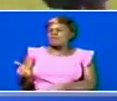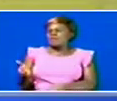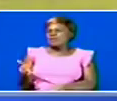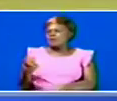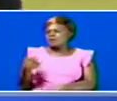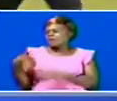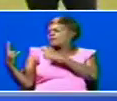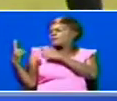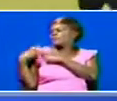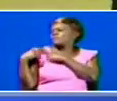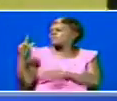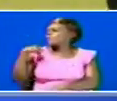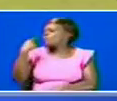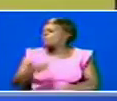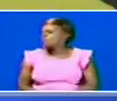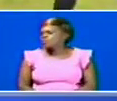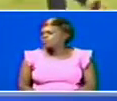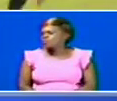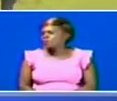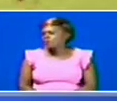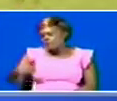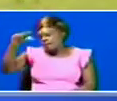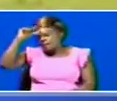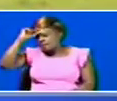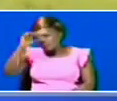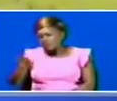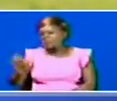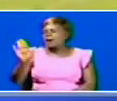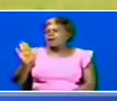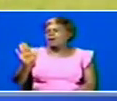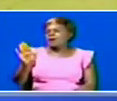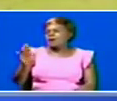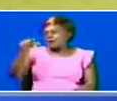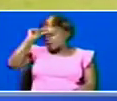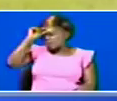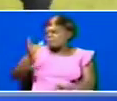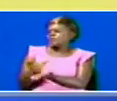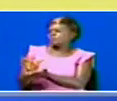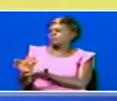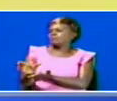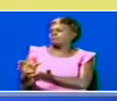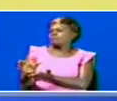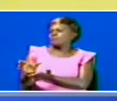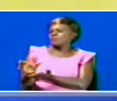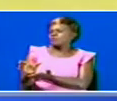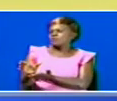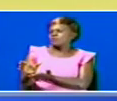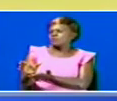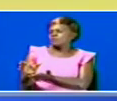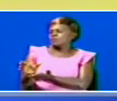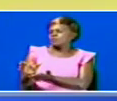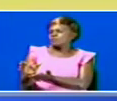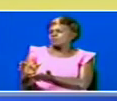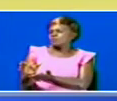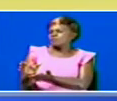whose responsibility is that, sir? Partly the government. Why is the government funding Nayo Stadium, Kasarani Stadium and other stadiums and